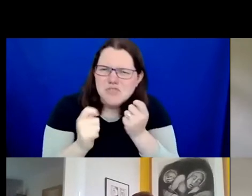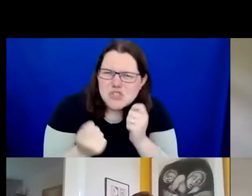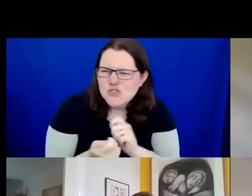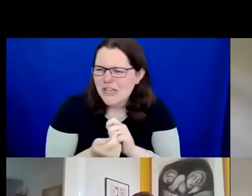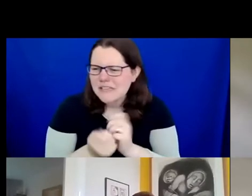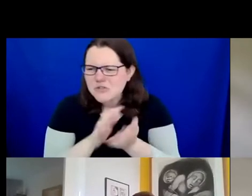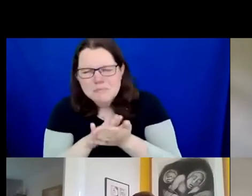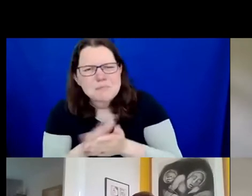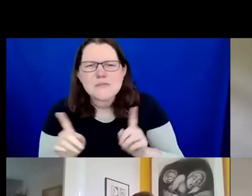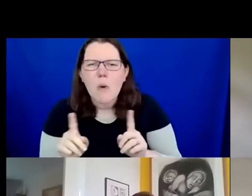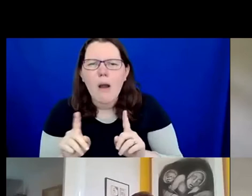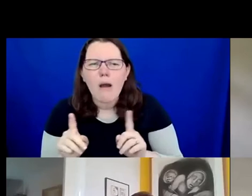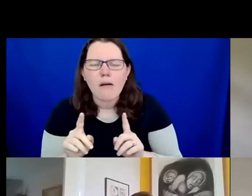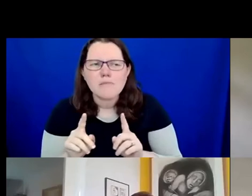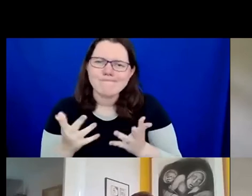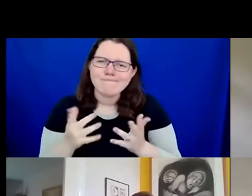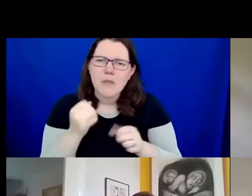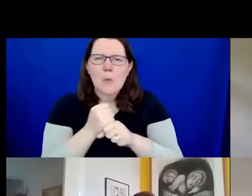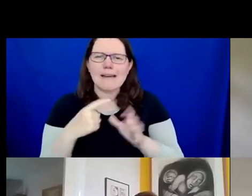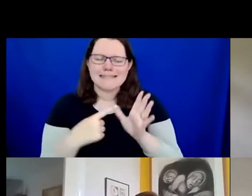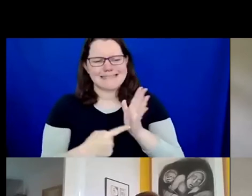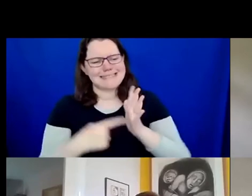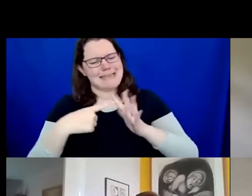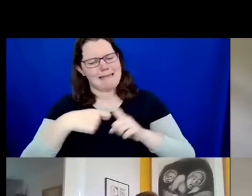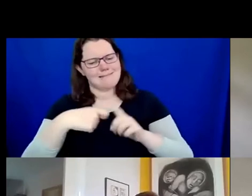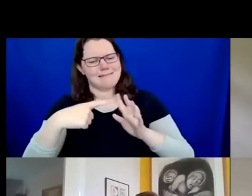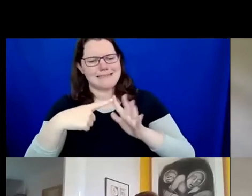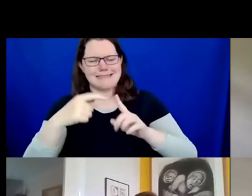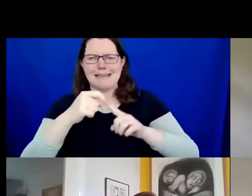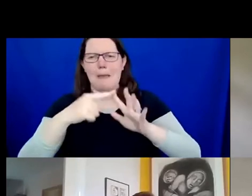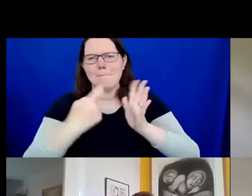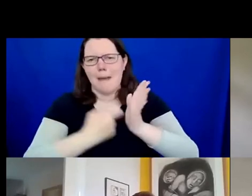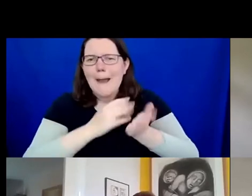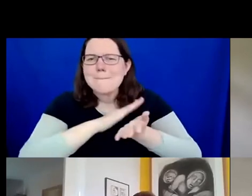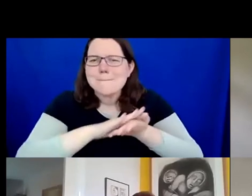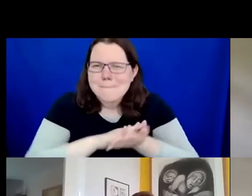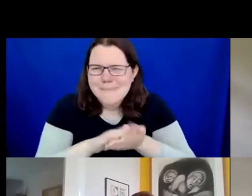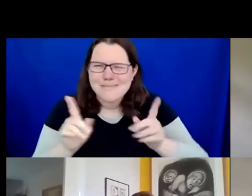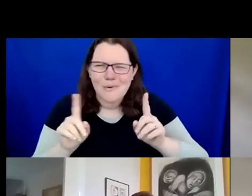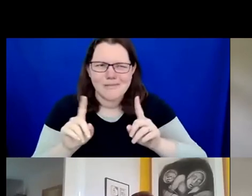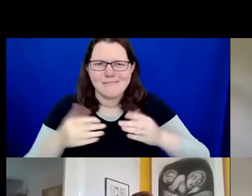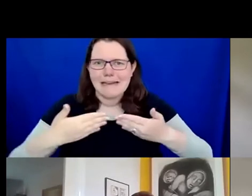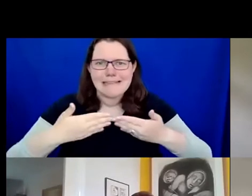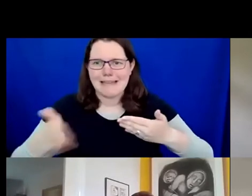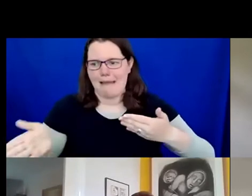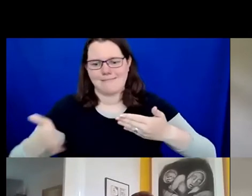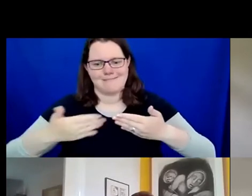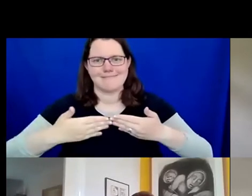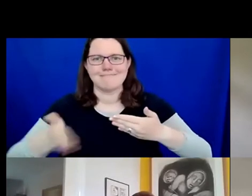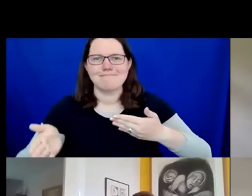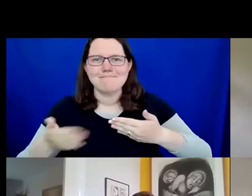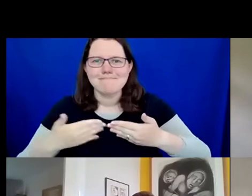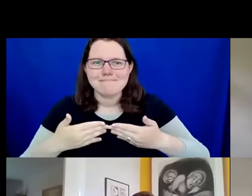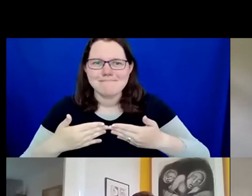A gatekeeper is someone whose job it is to open and close a gate, to prevent people from entering without permission, who has the power